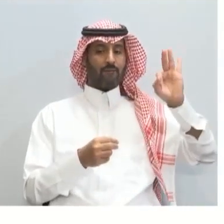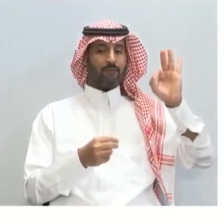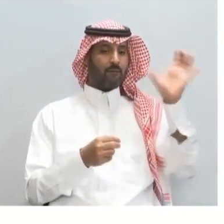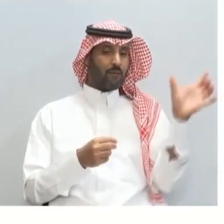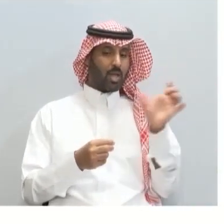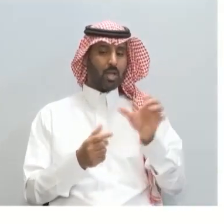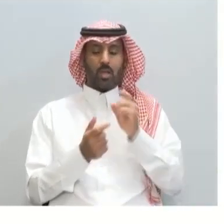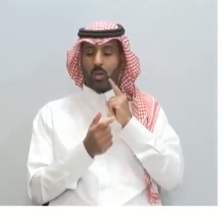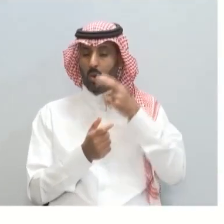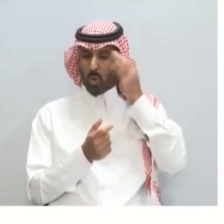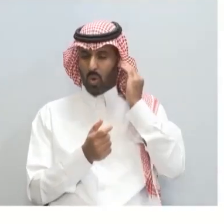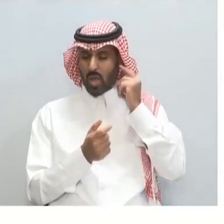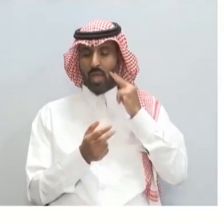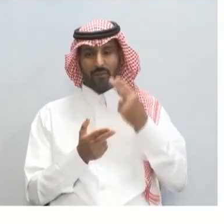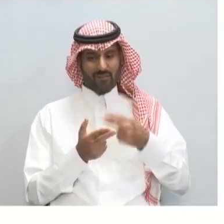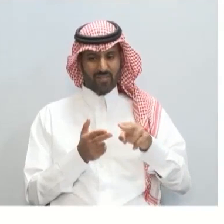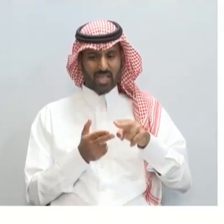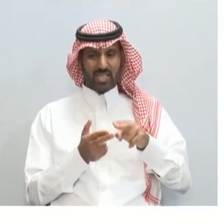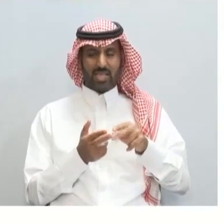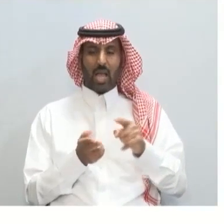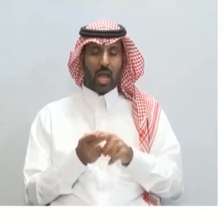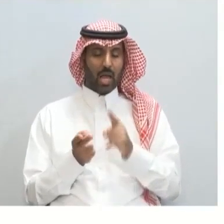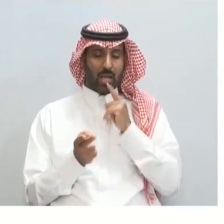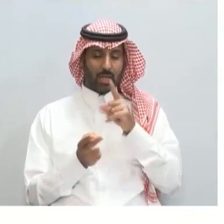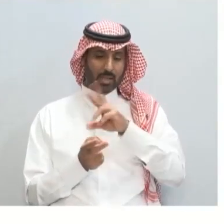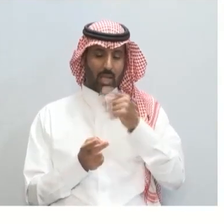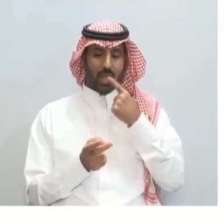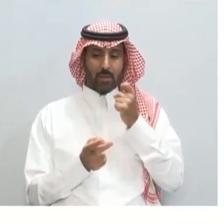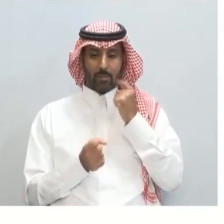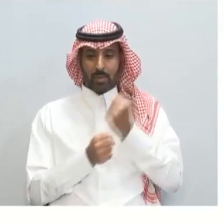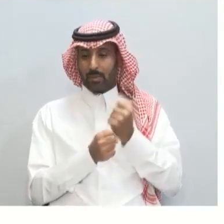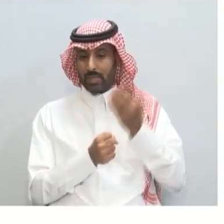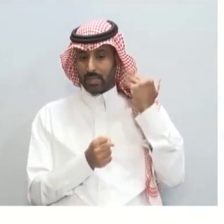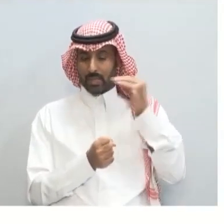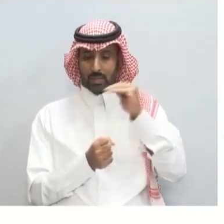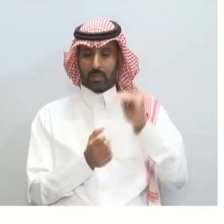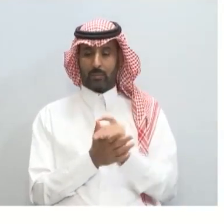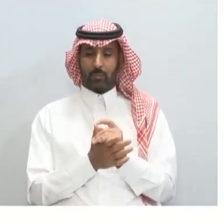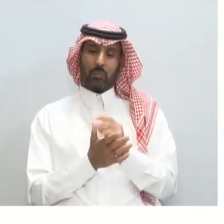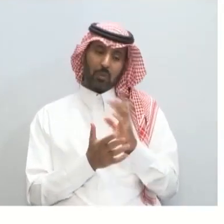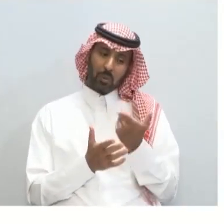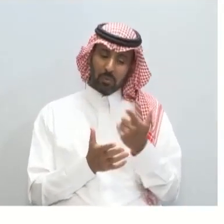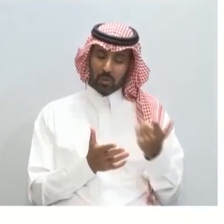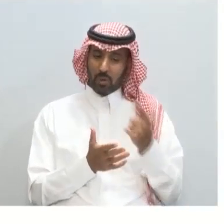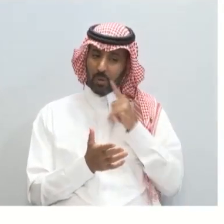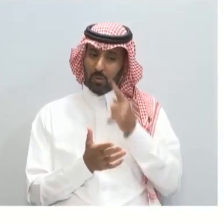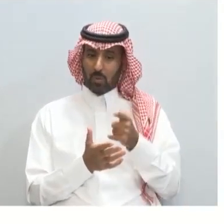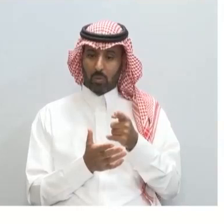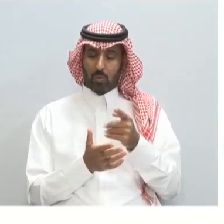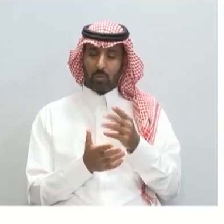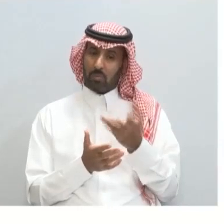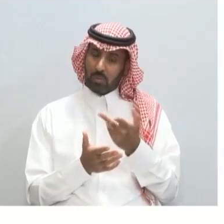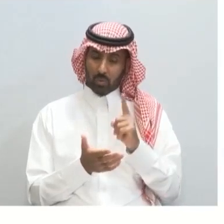it's present but in the if Clause we use the simple past tense would could or might is